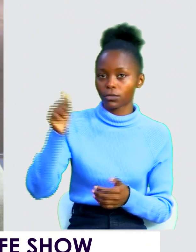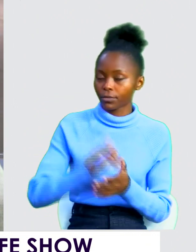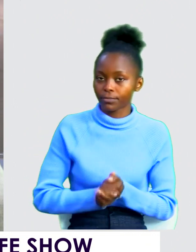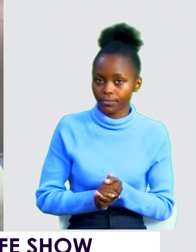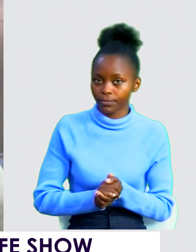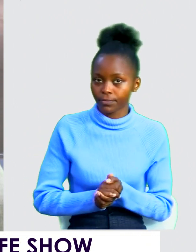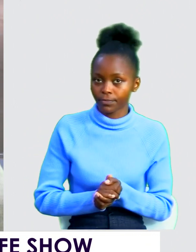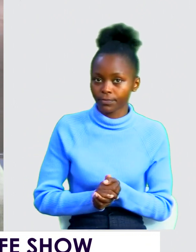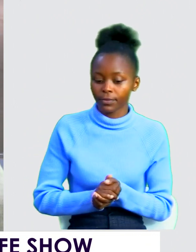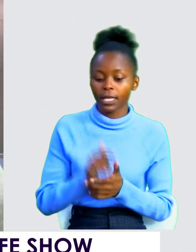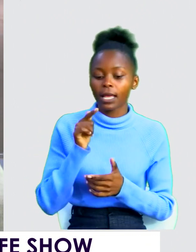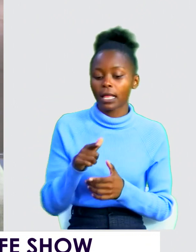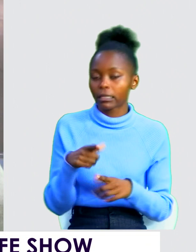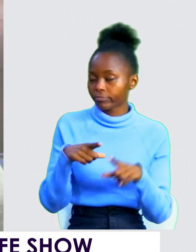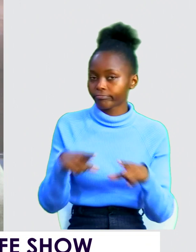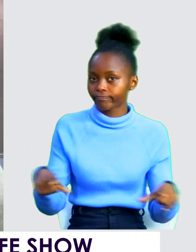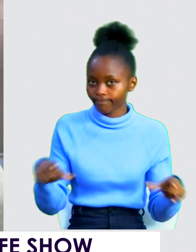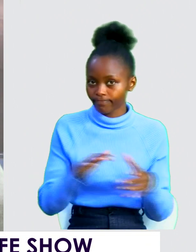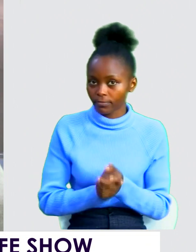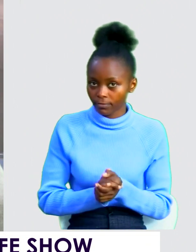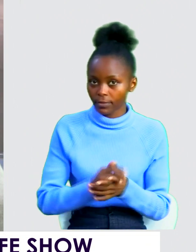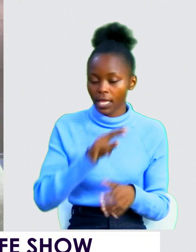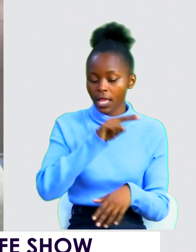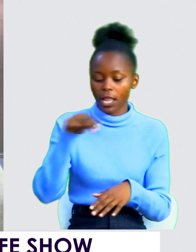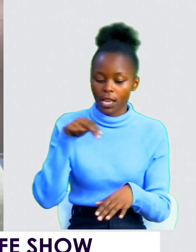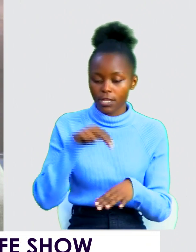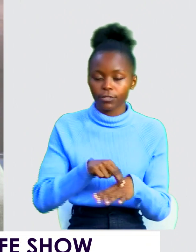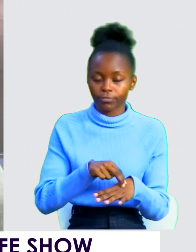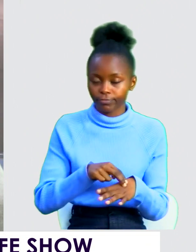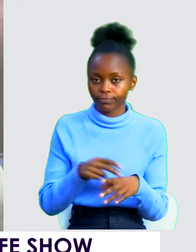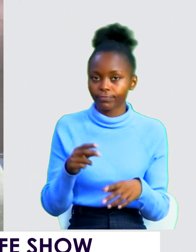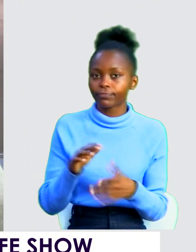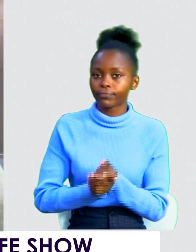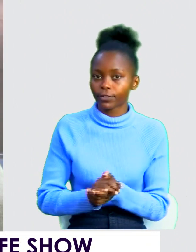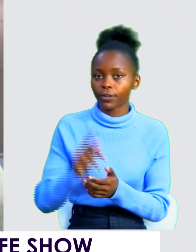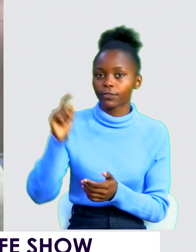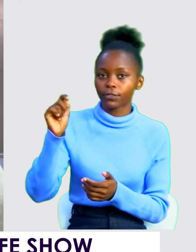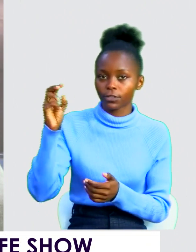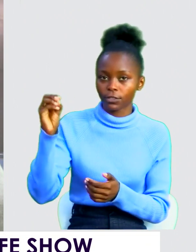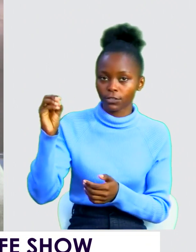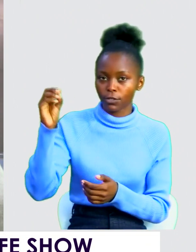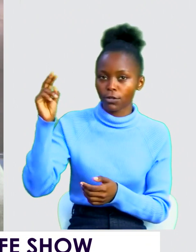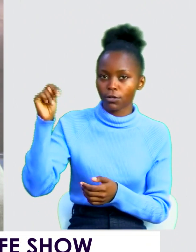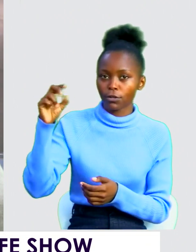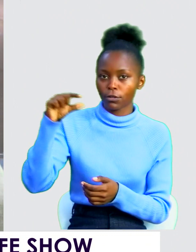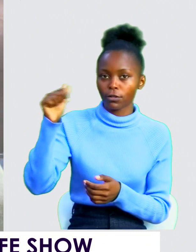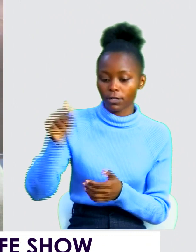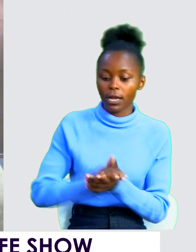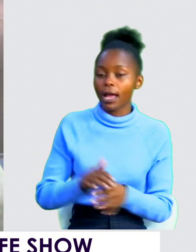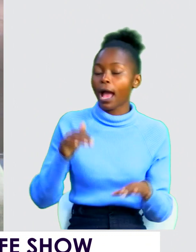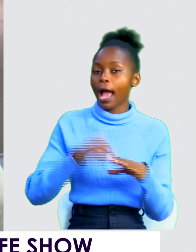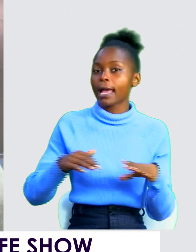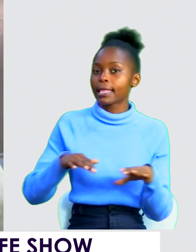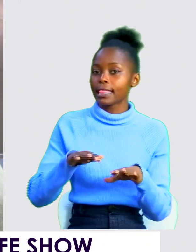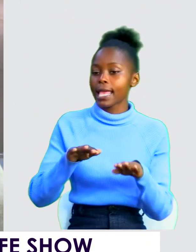The land of Tonga, the nation of Tonga, lies on the sea.